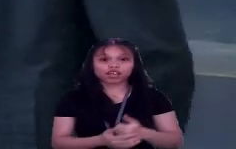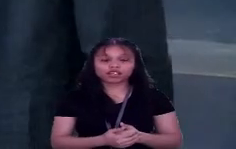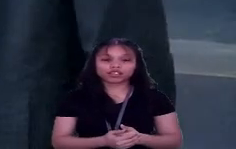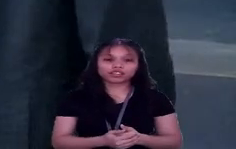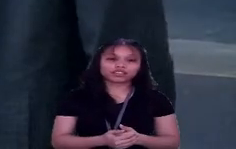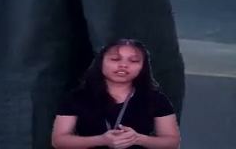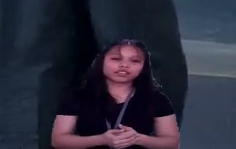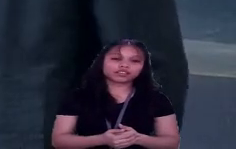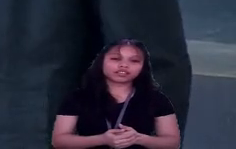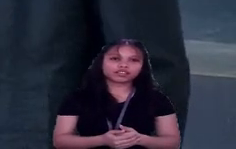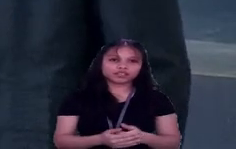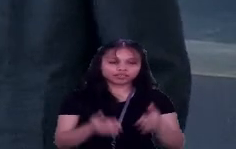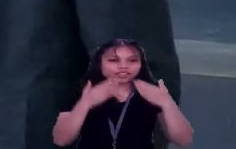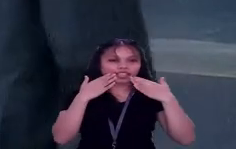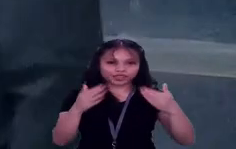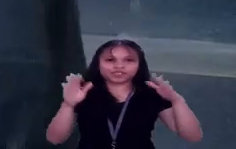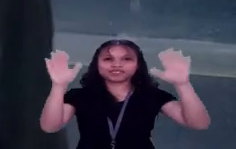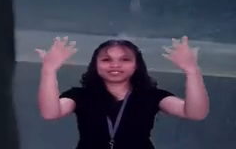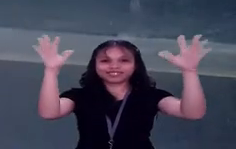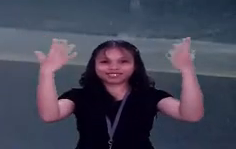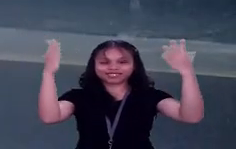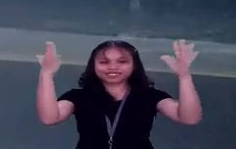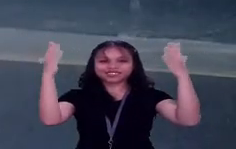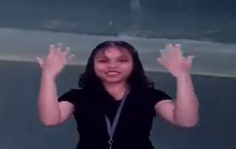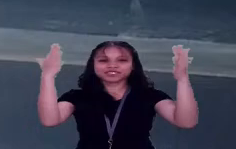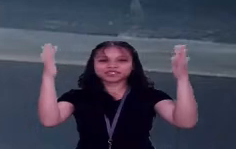foreign missions. God bless you po. Thank you.